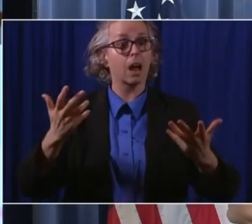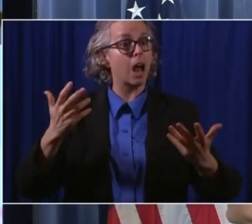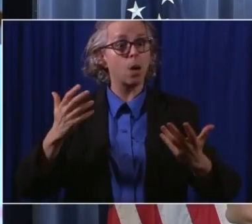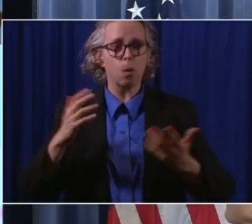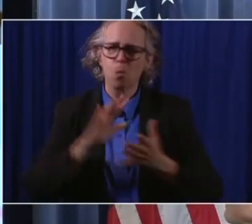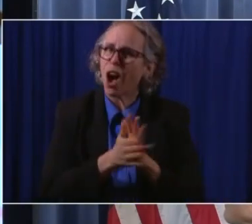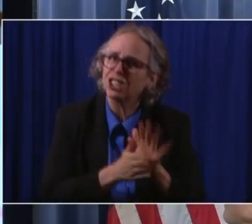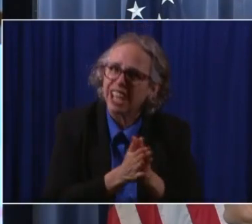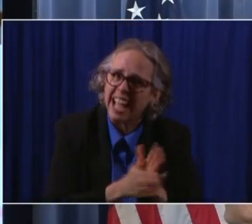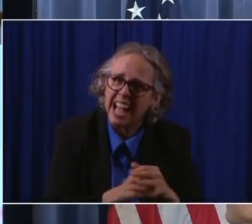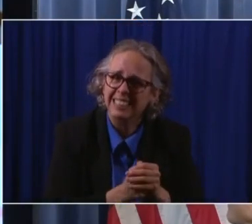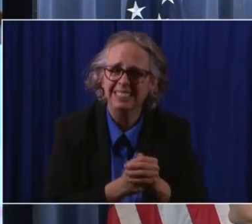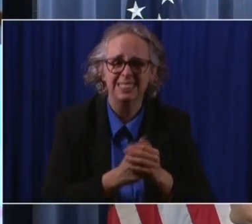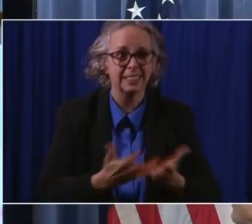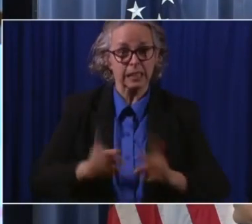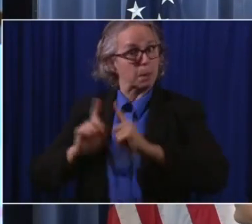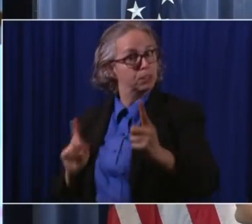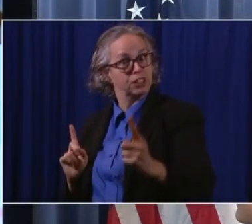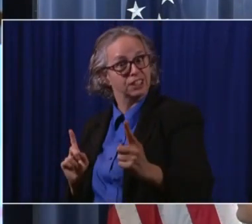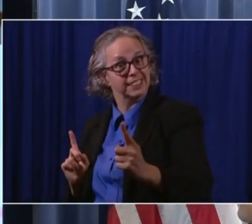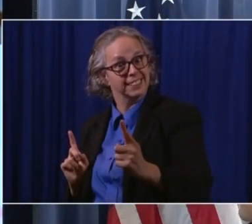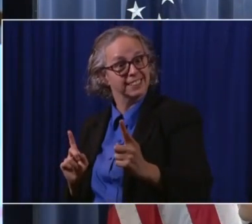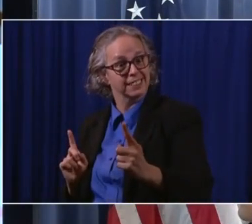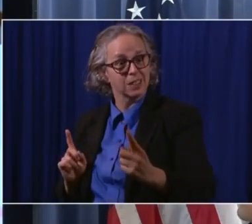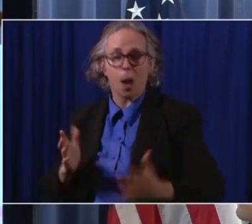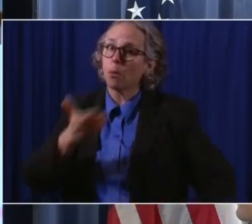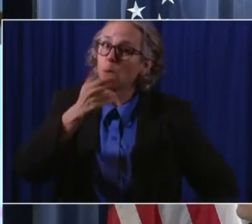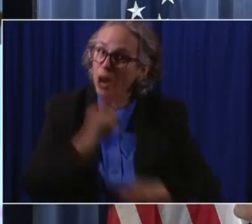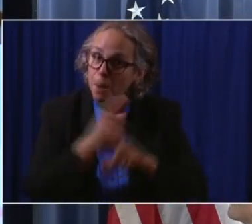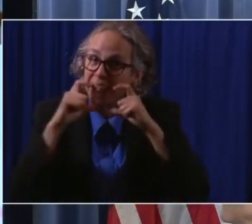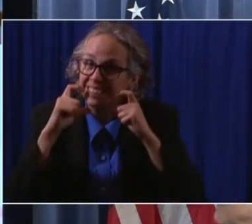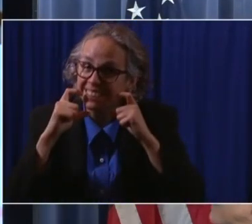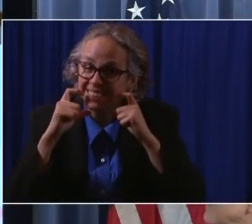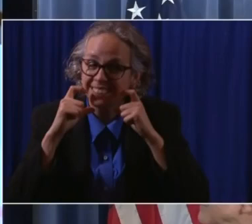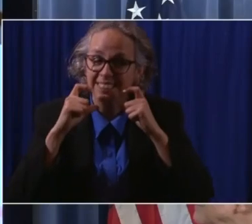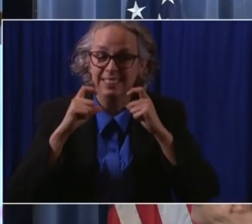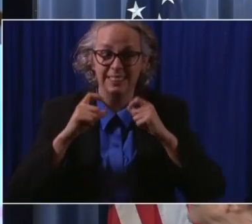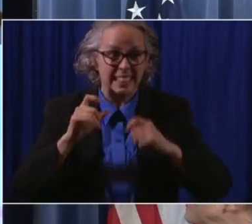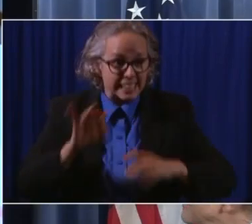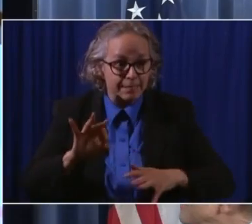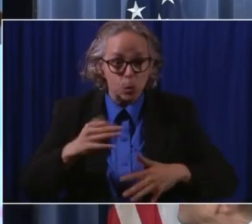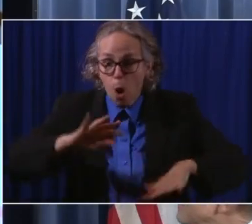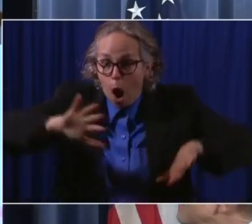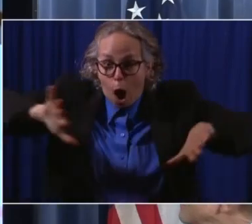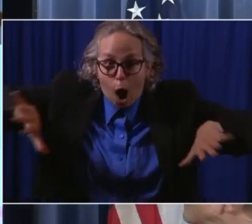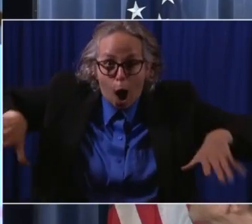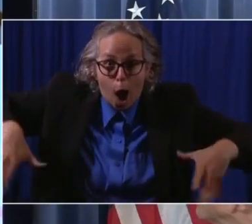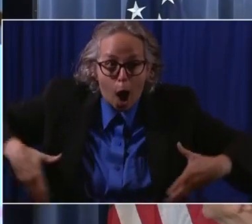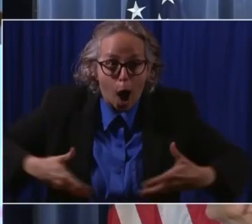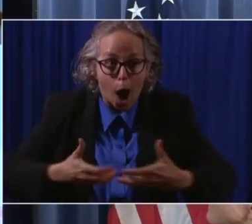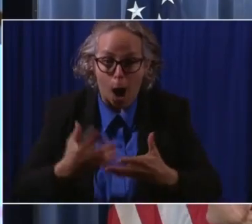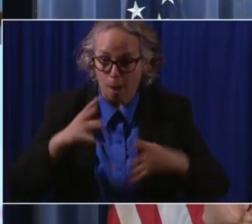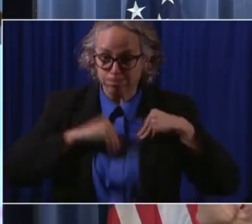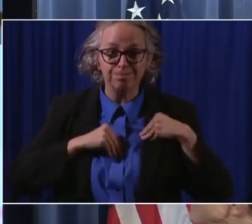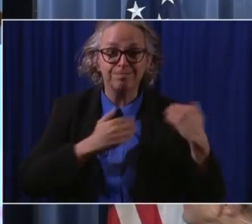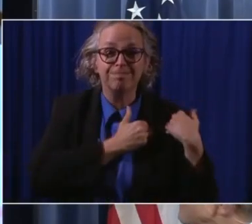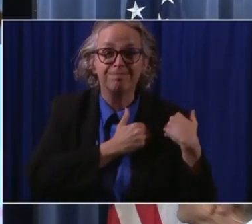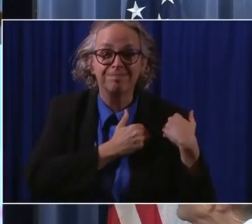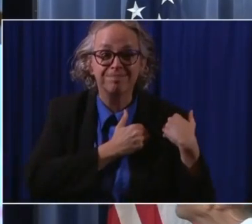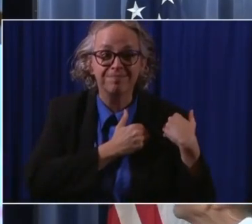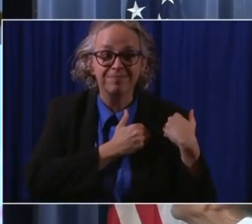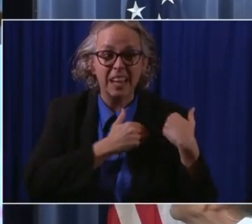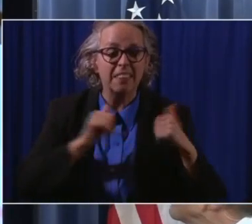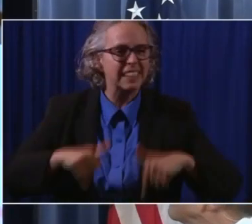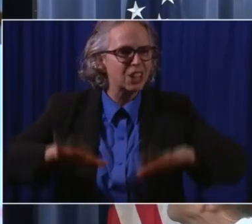hands, keep your distance, wear a mask, and if everyone does their part, we can keep this great state open